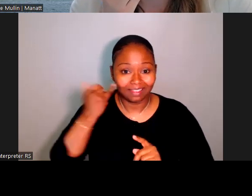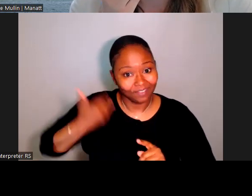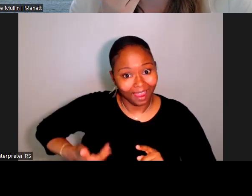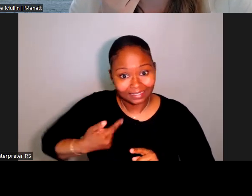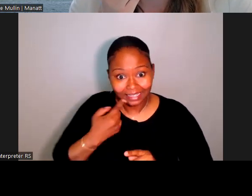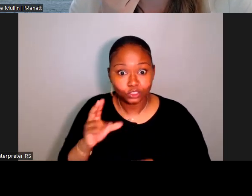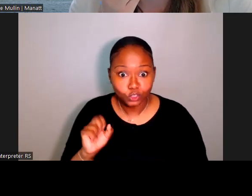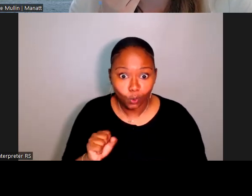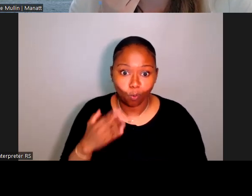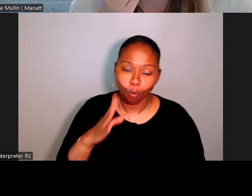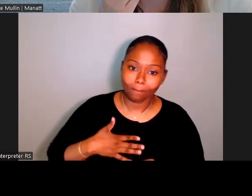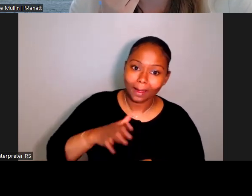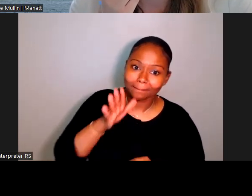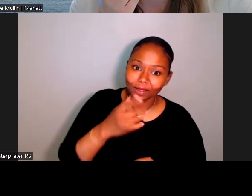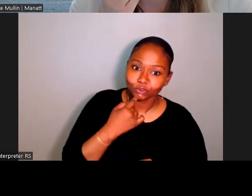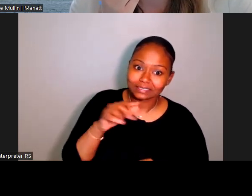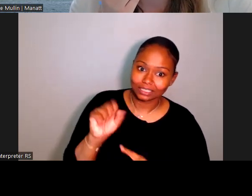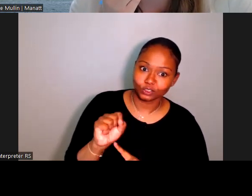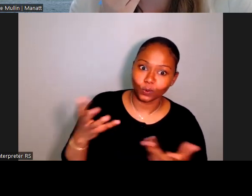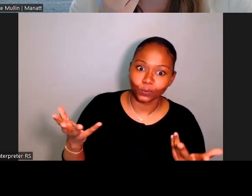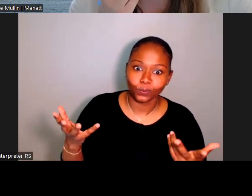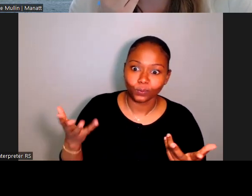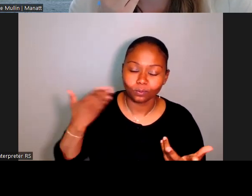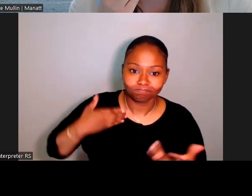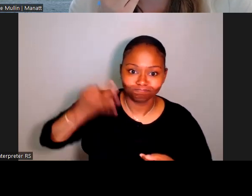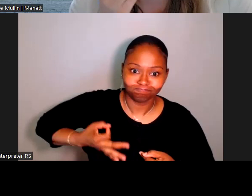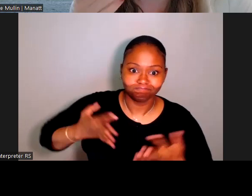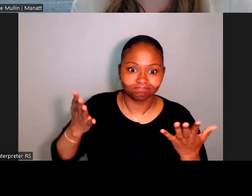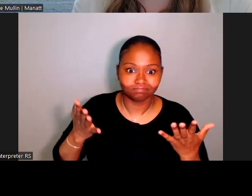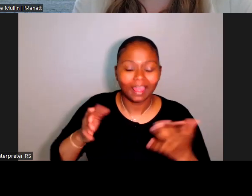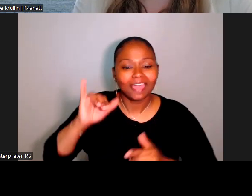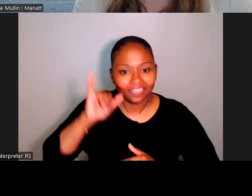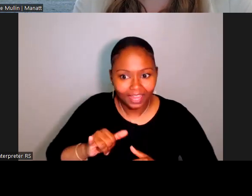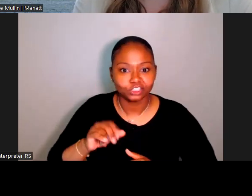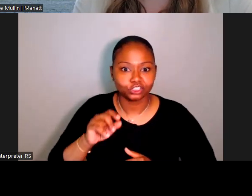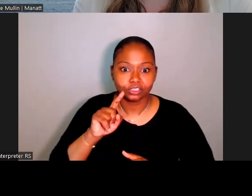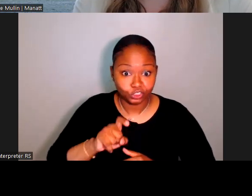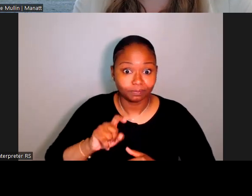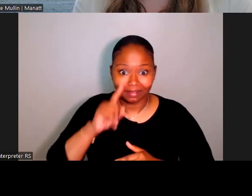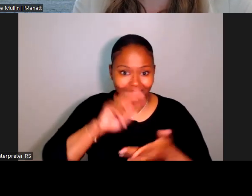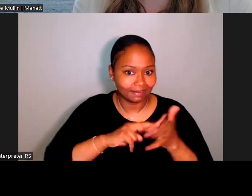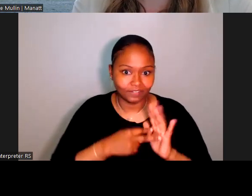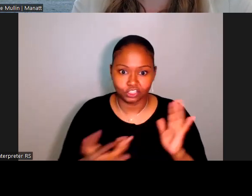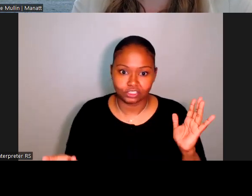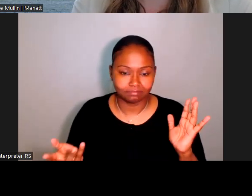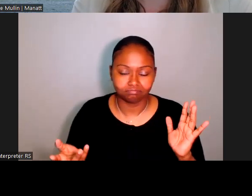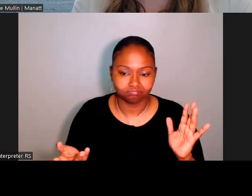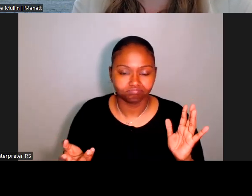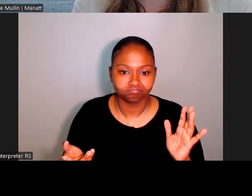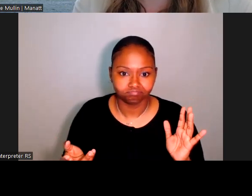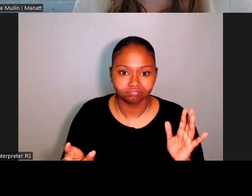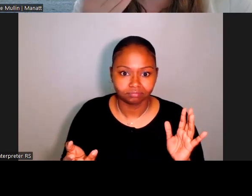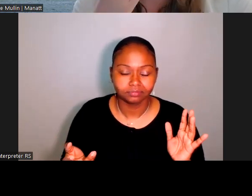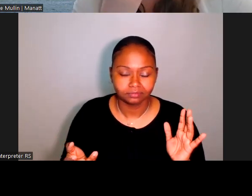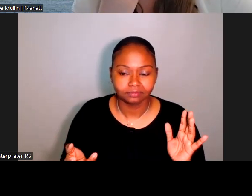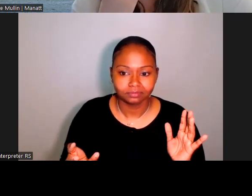my mother says so, and that should be the main definition. And I found someone that was, you know,